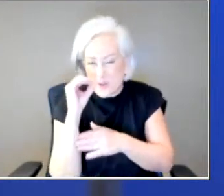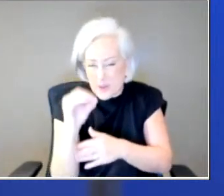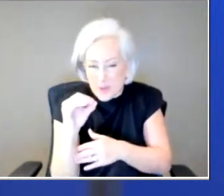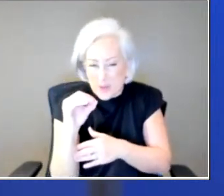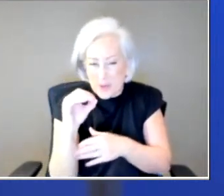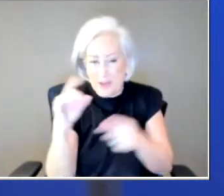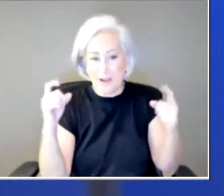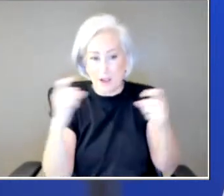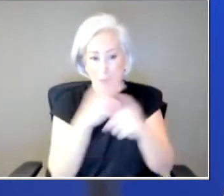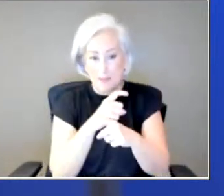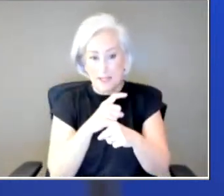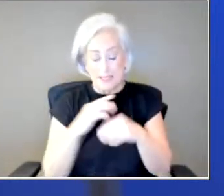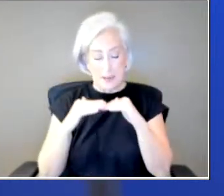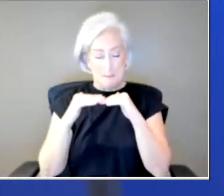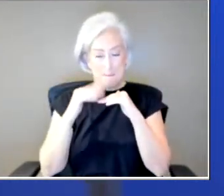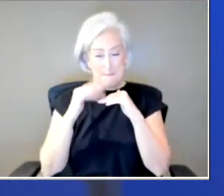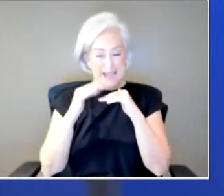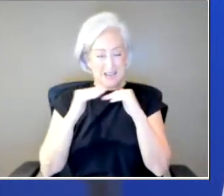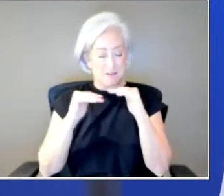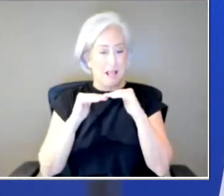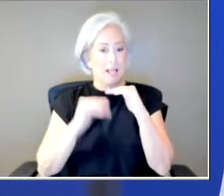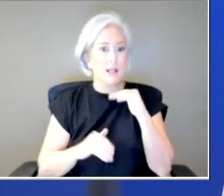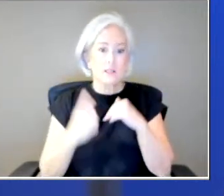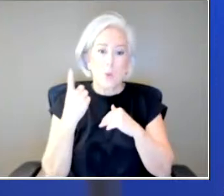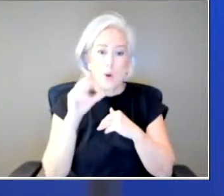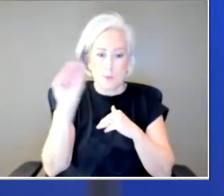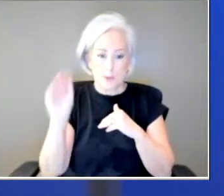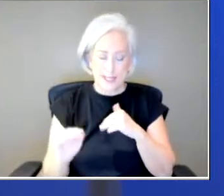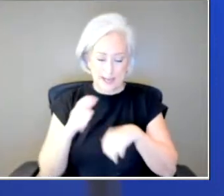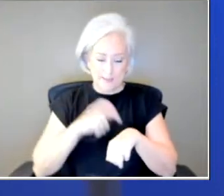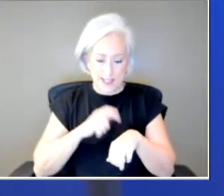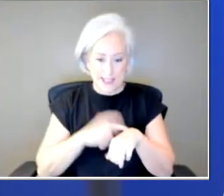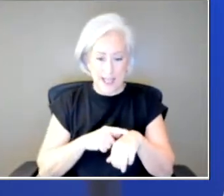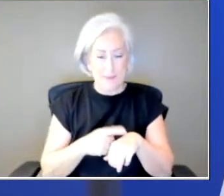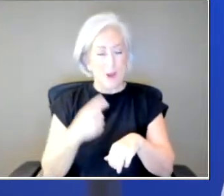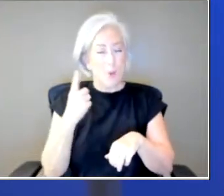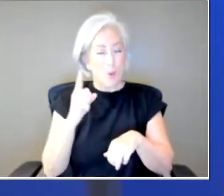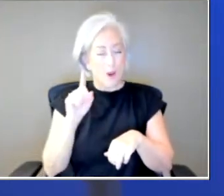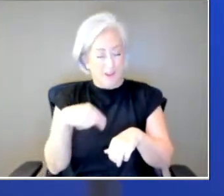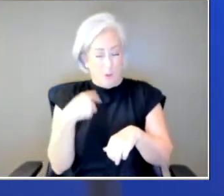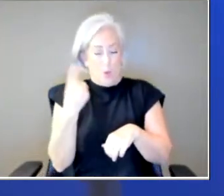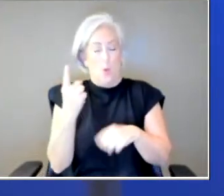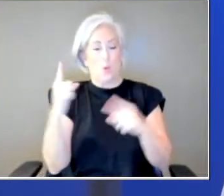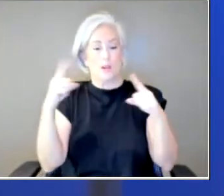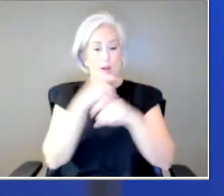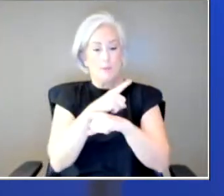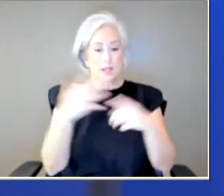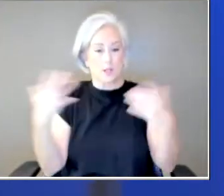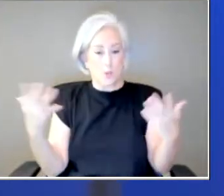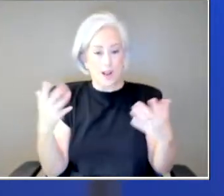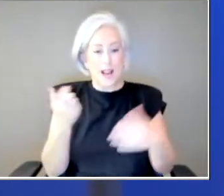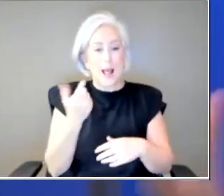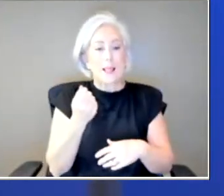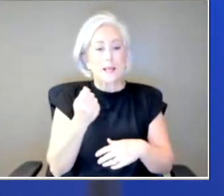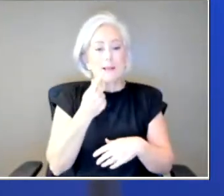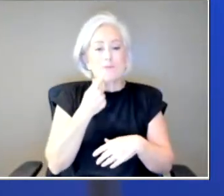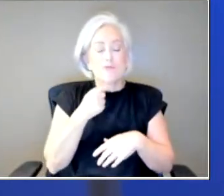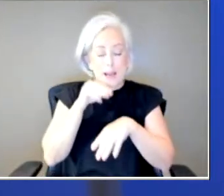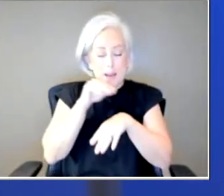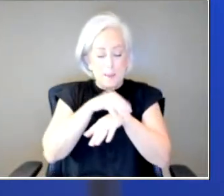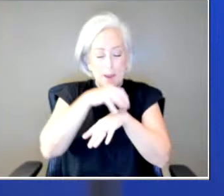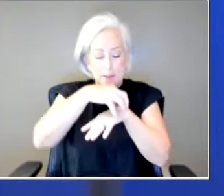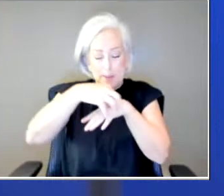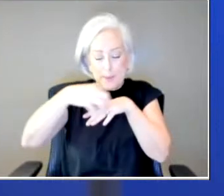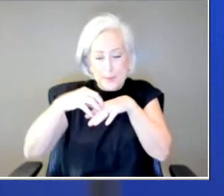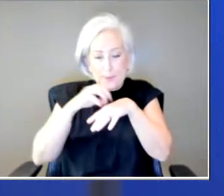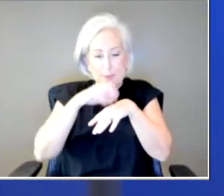happening less than 1% of the time. There's only really one complication that is commonly seen, and that is a little splotchy rash in the skin around the knee that's completely